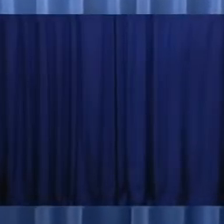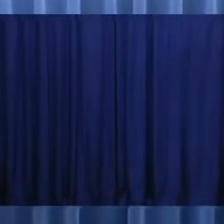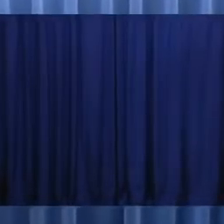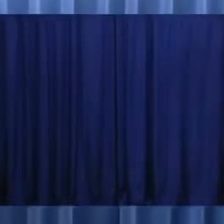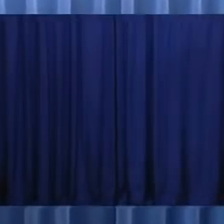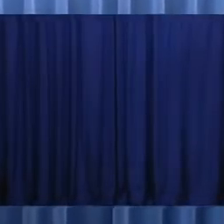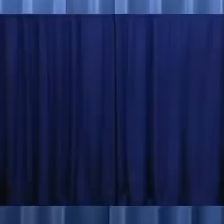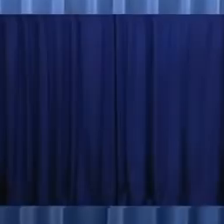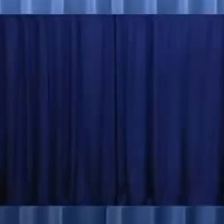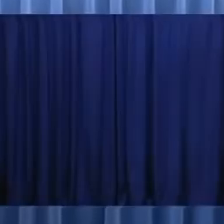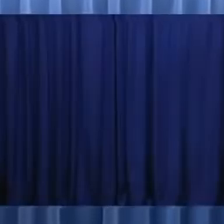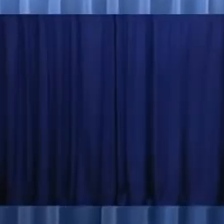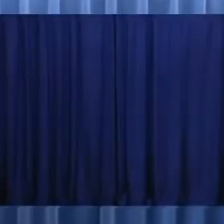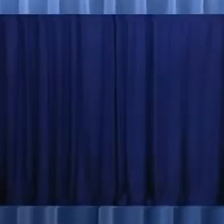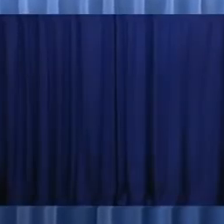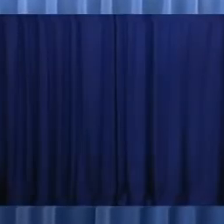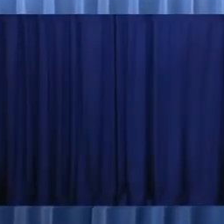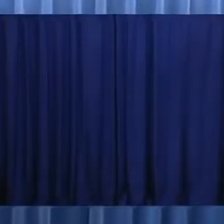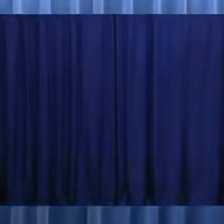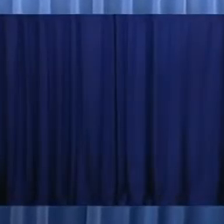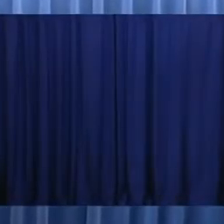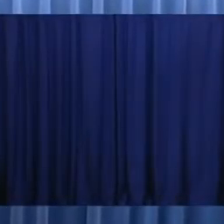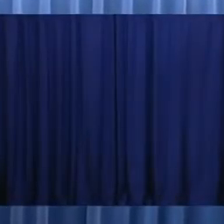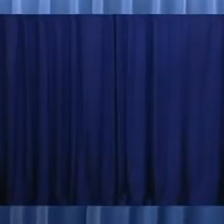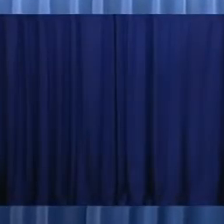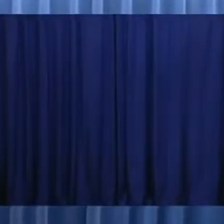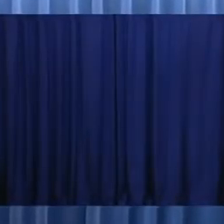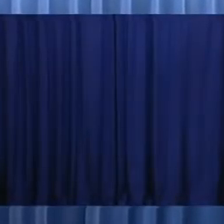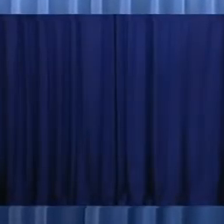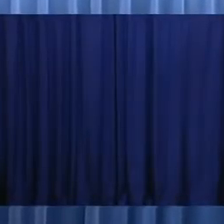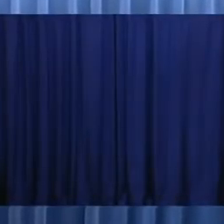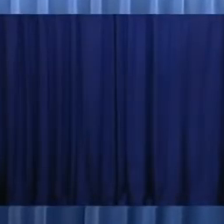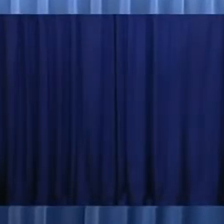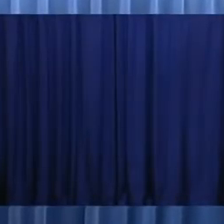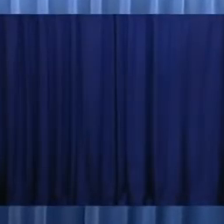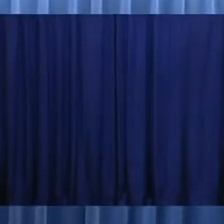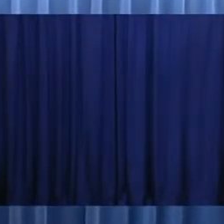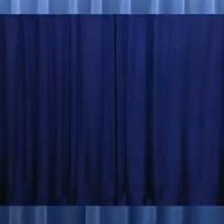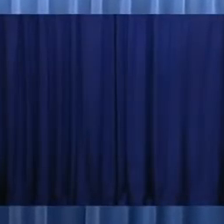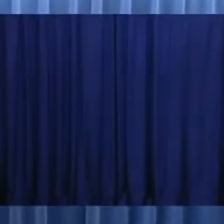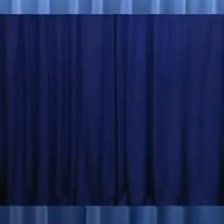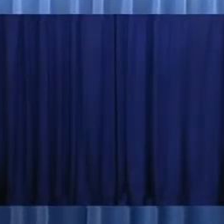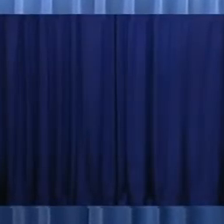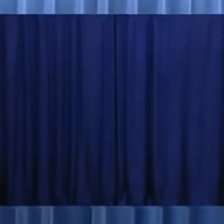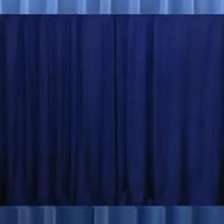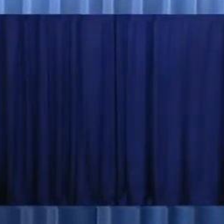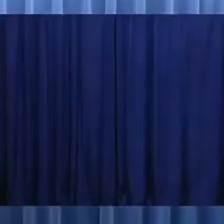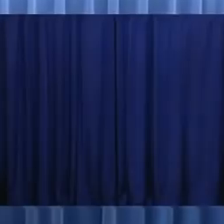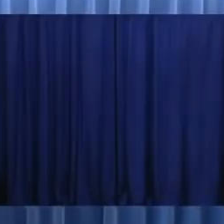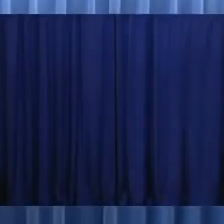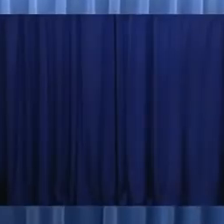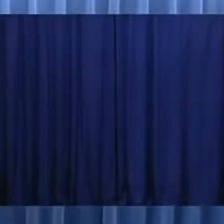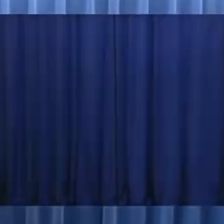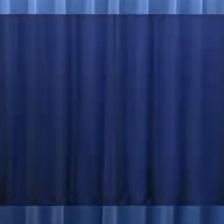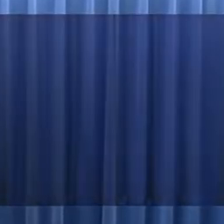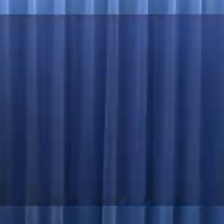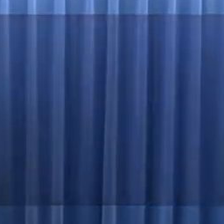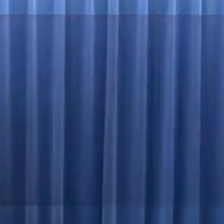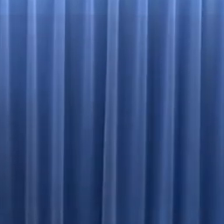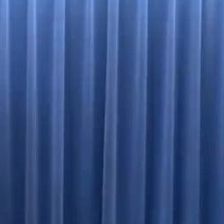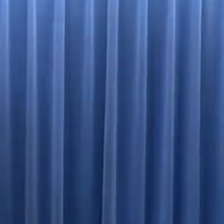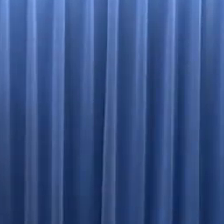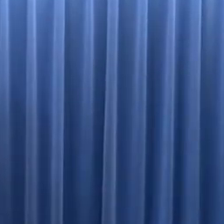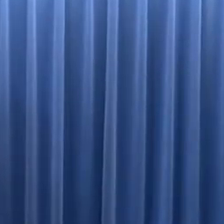COVID-19. The service will be online at 11 a.m. and it will be on WOSU website,